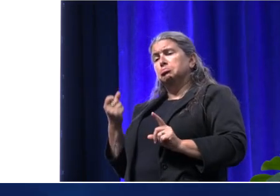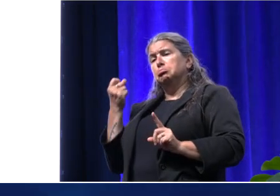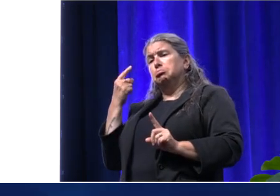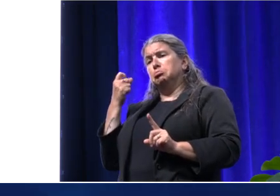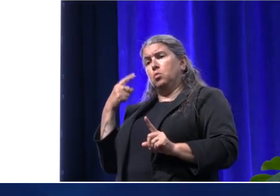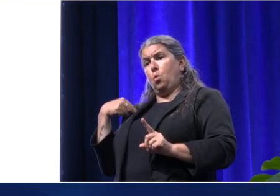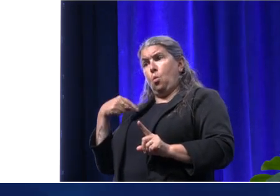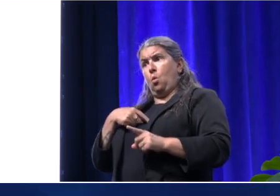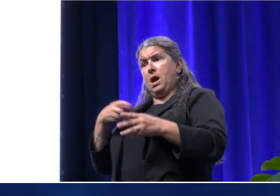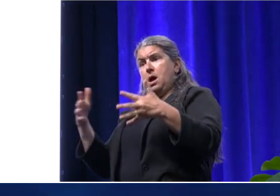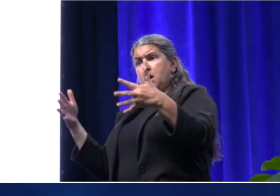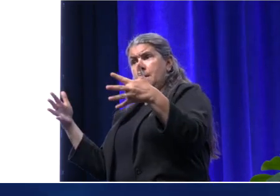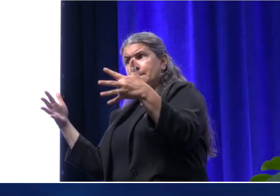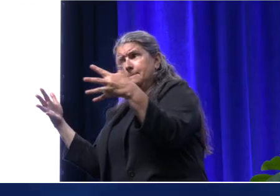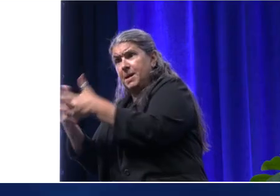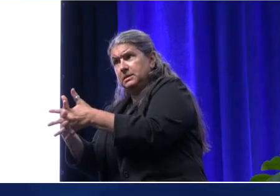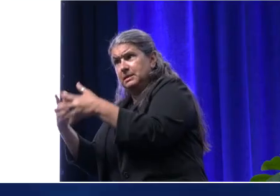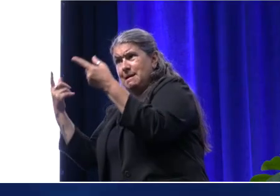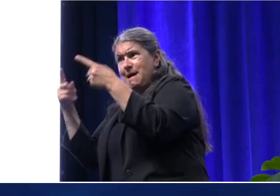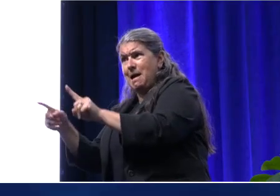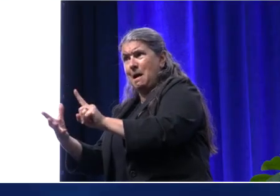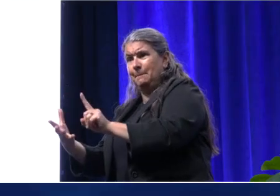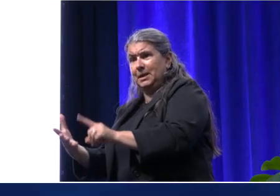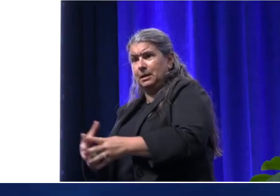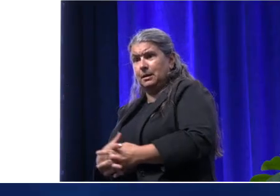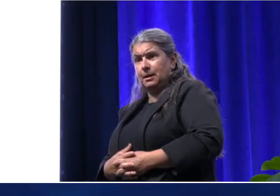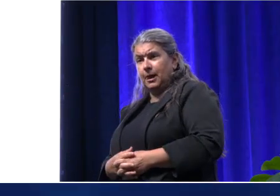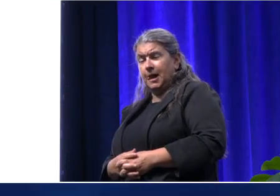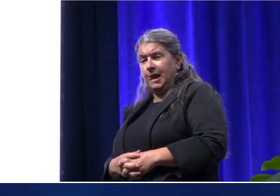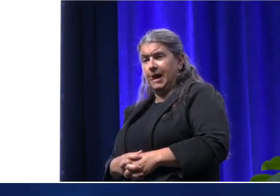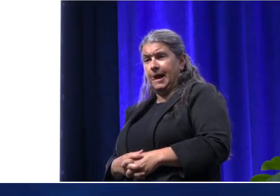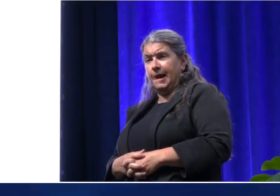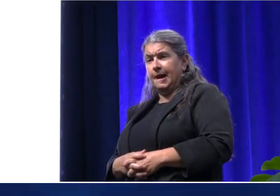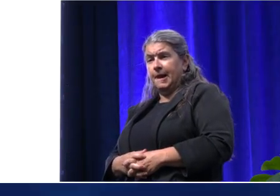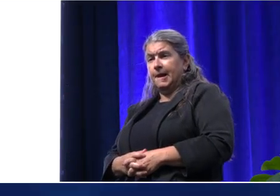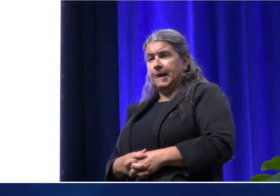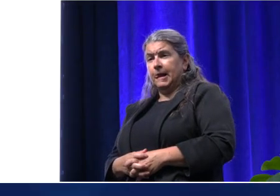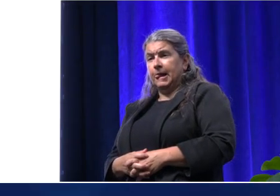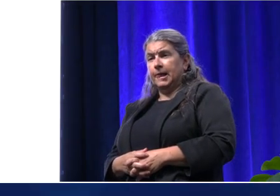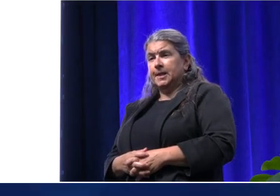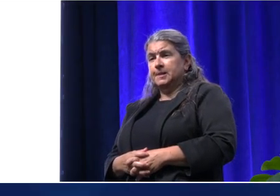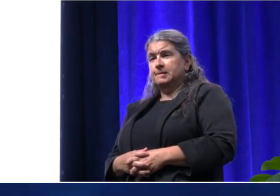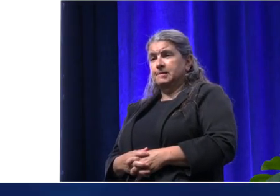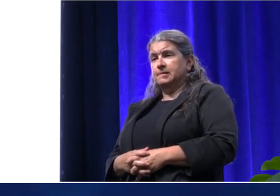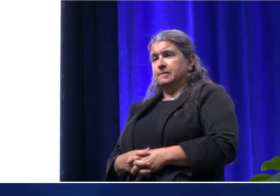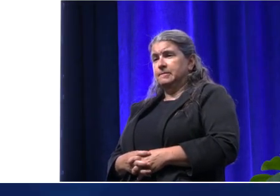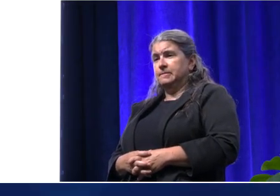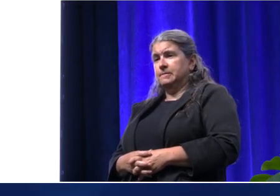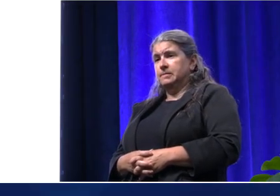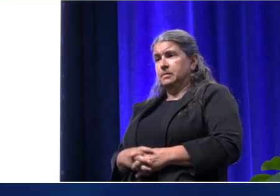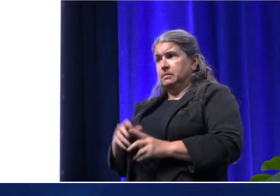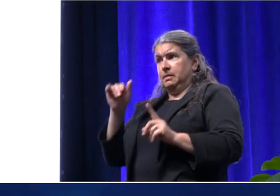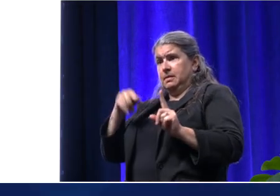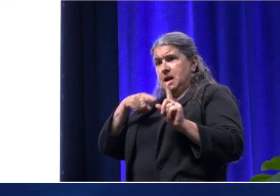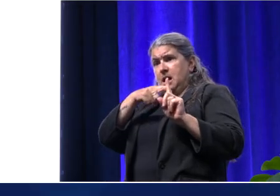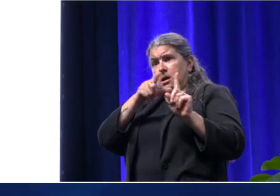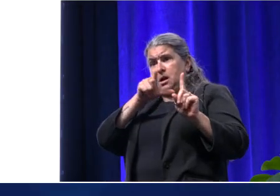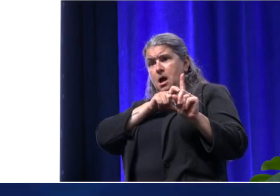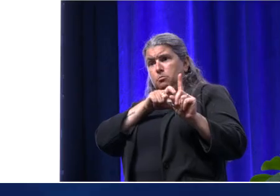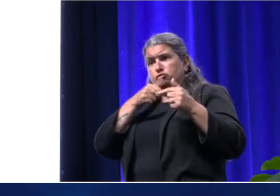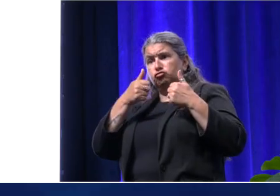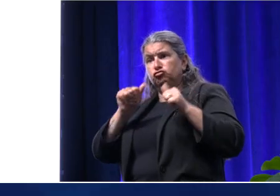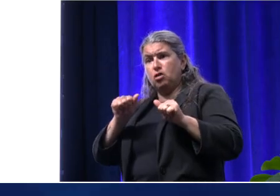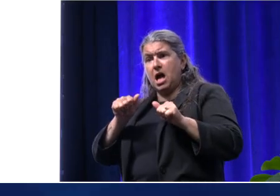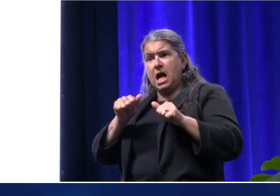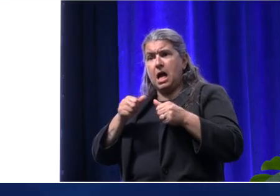bust, could we not be working with the cops to flood that zone, flood that area with additional